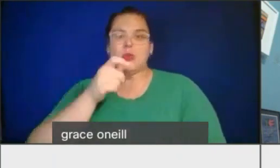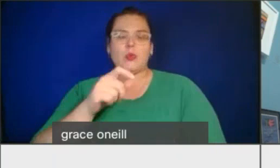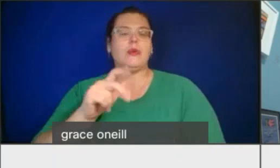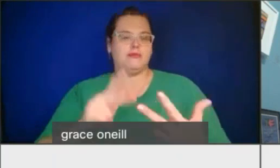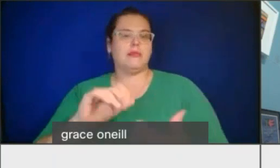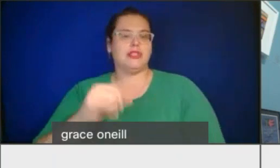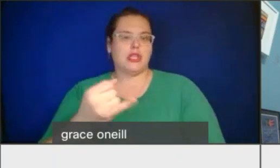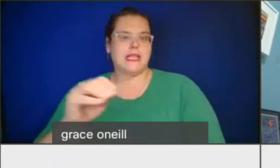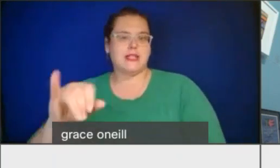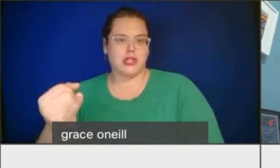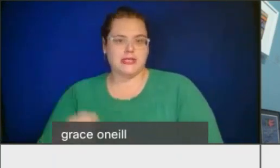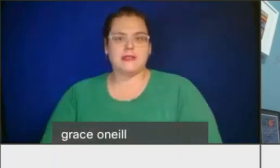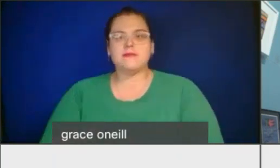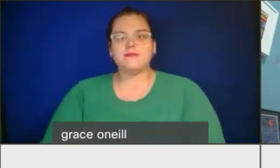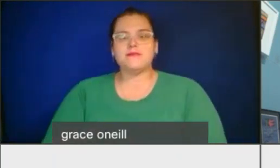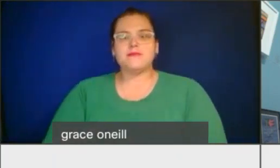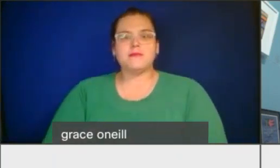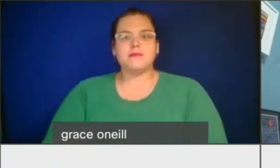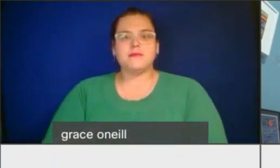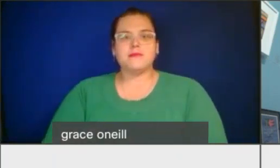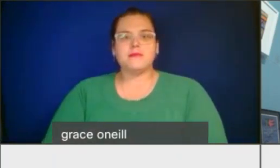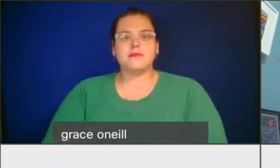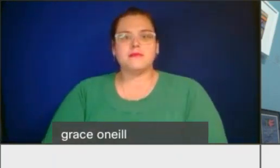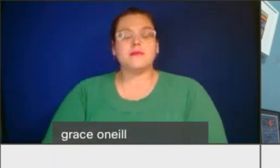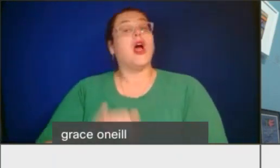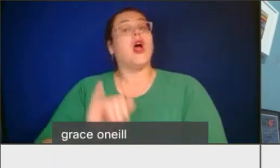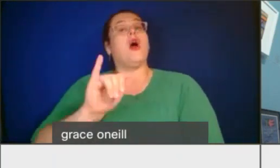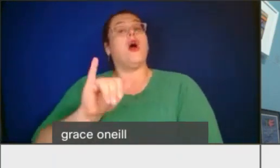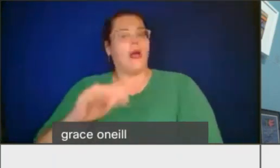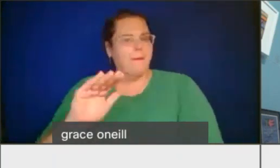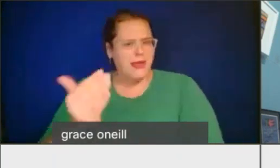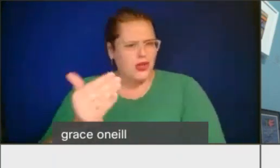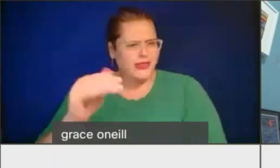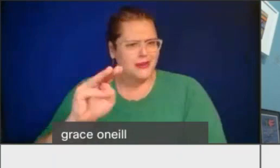Oh, and Moderna is now 5 months, apparently.